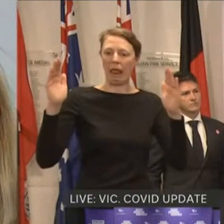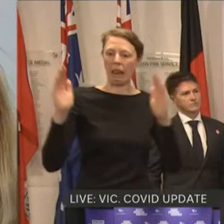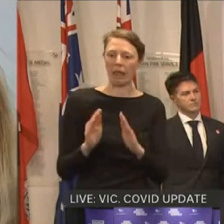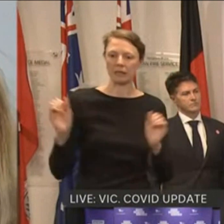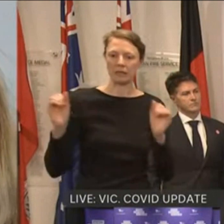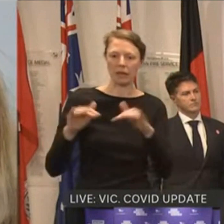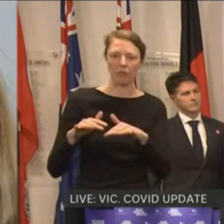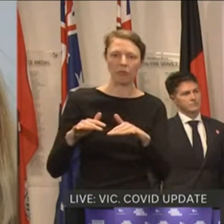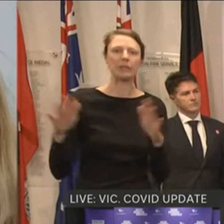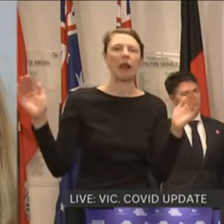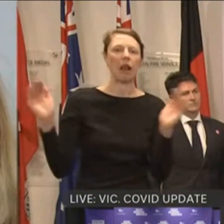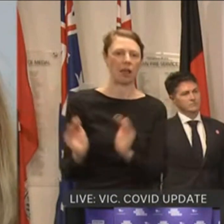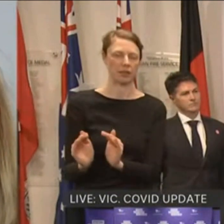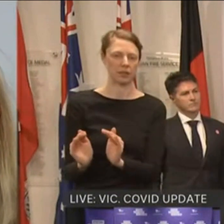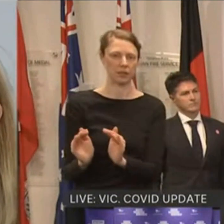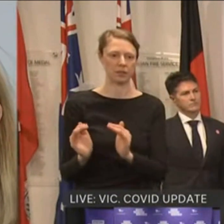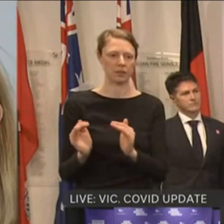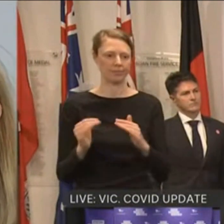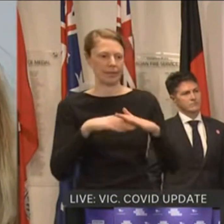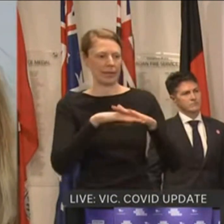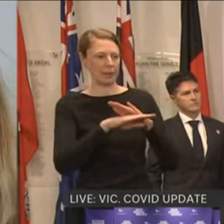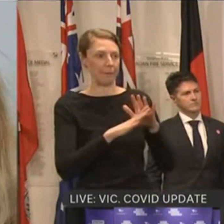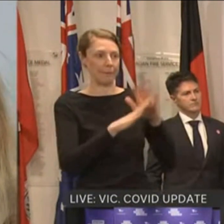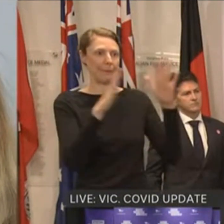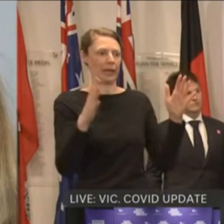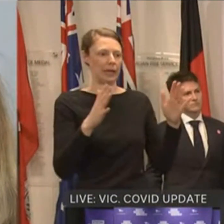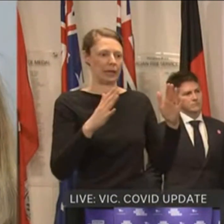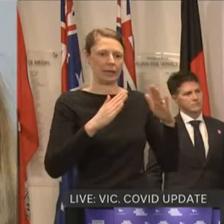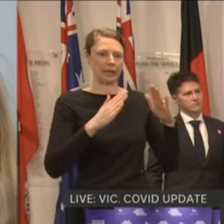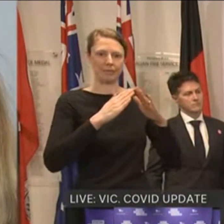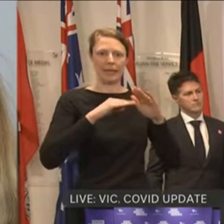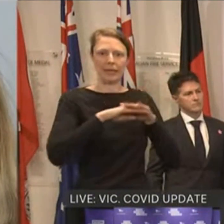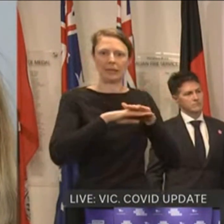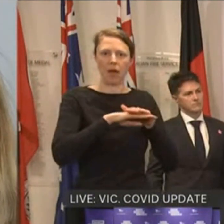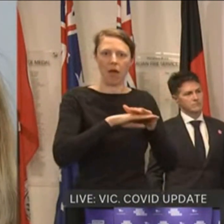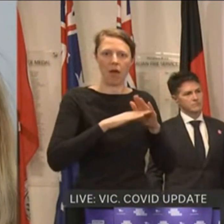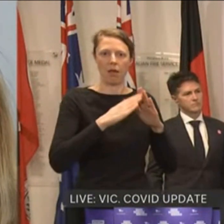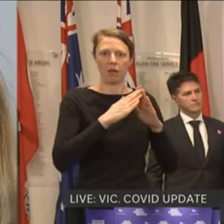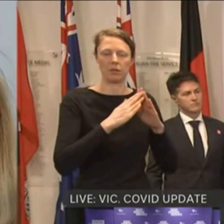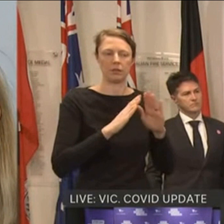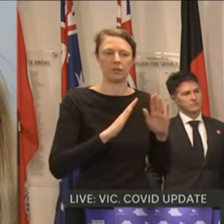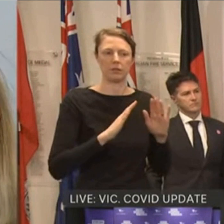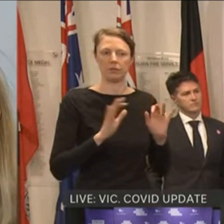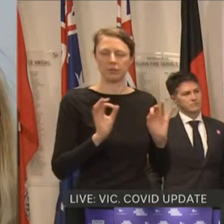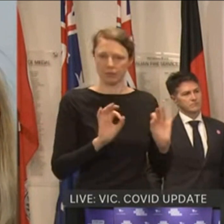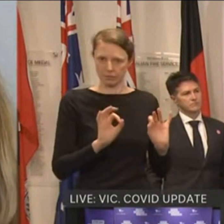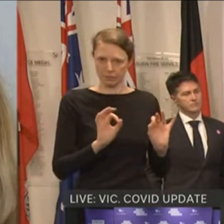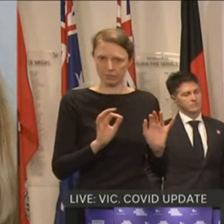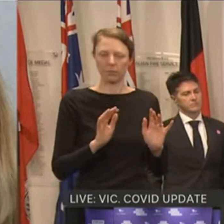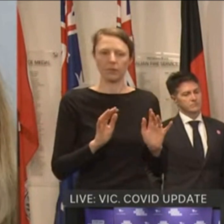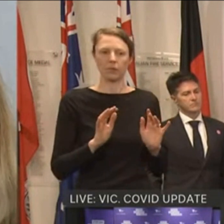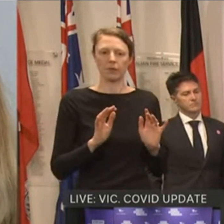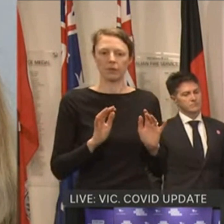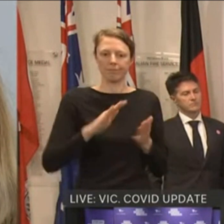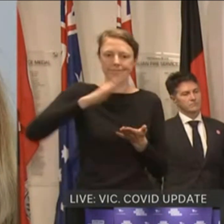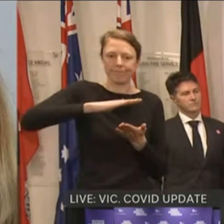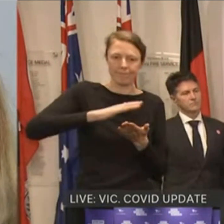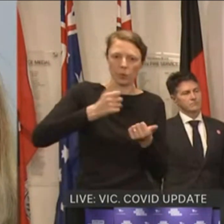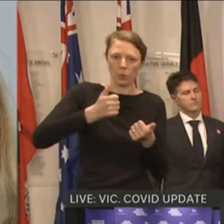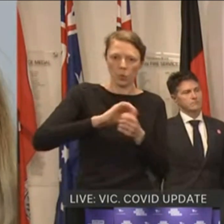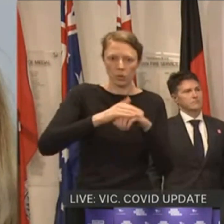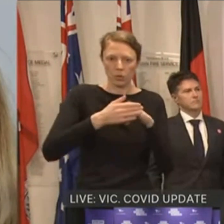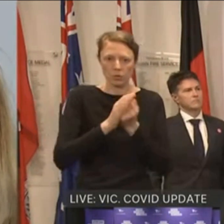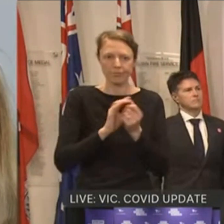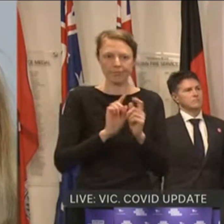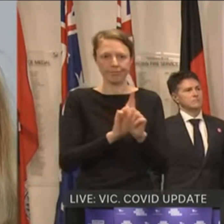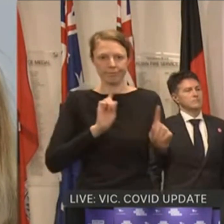1, then this virus does not continue to grow. And that's our aim, and that's why people have a role in that, because the way